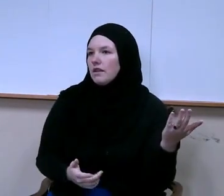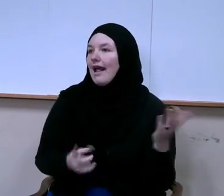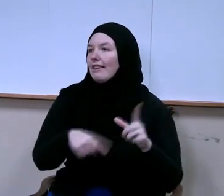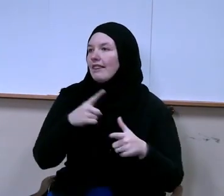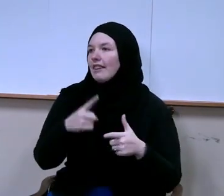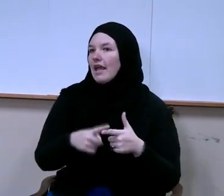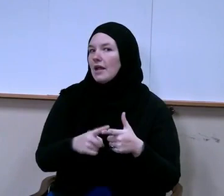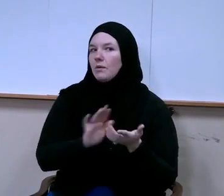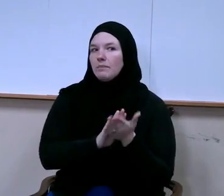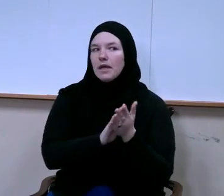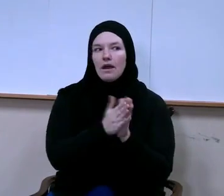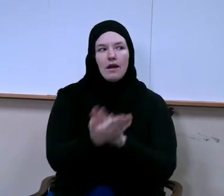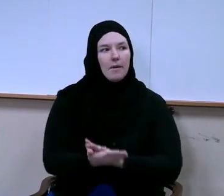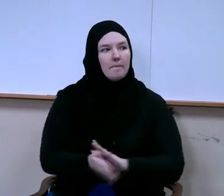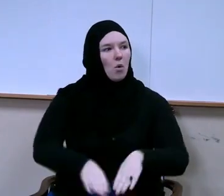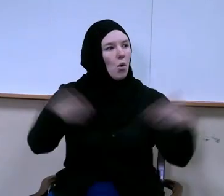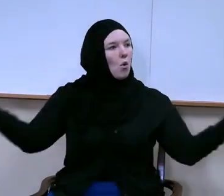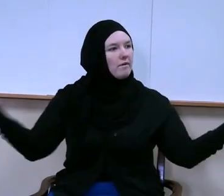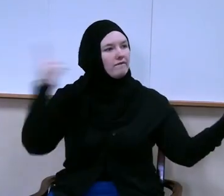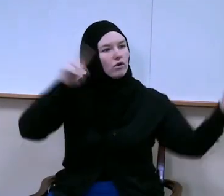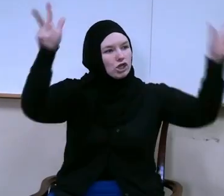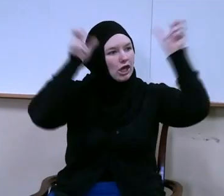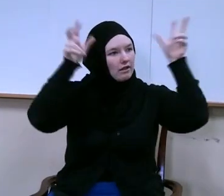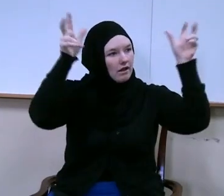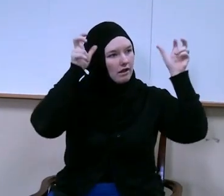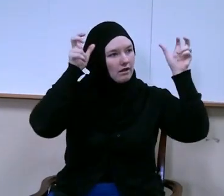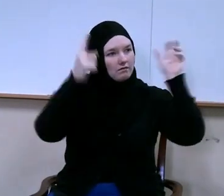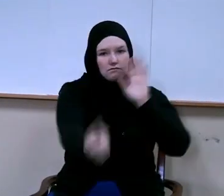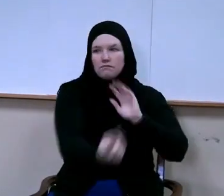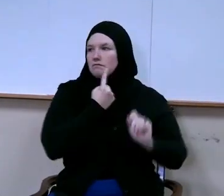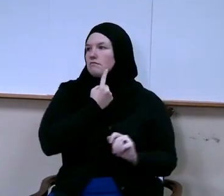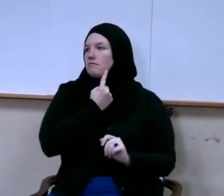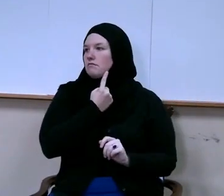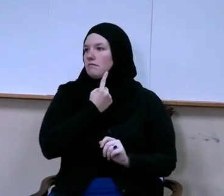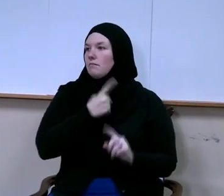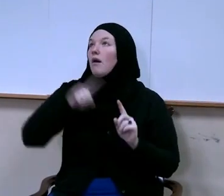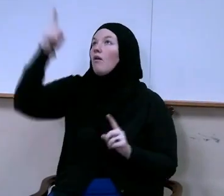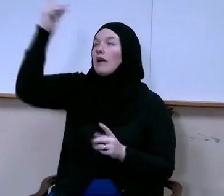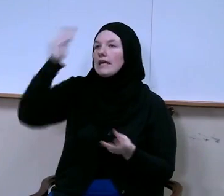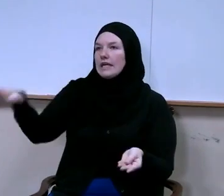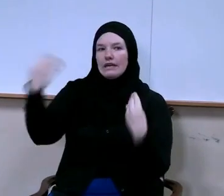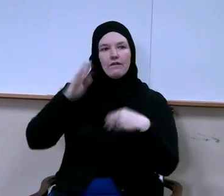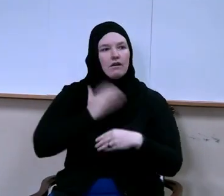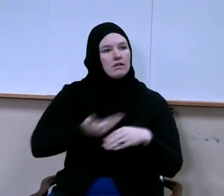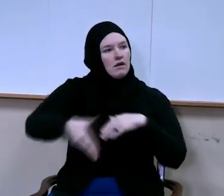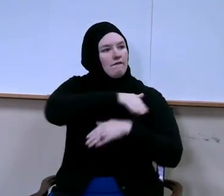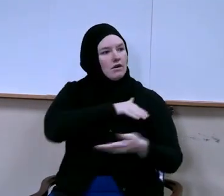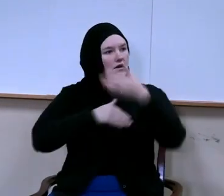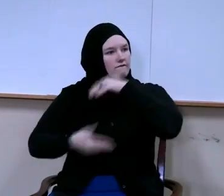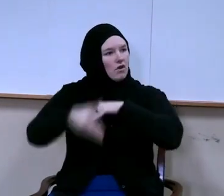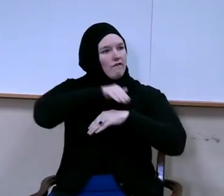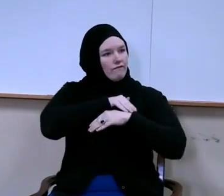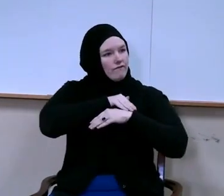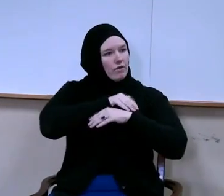the shaitan running after us like a hungry, thirsty animal who's looking for food, and he takes from